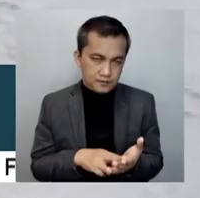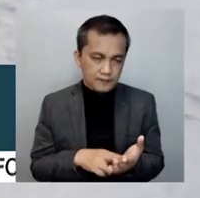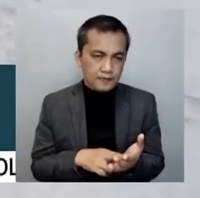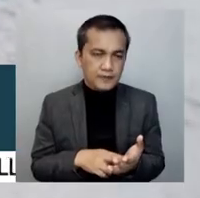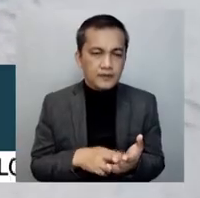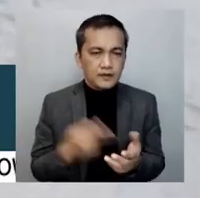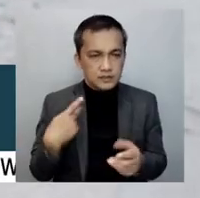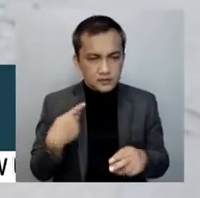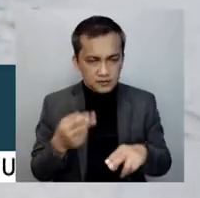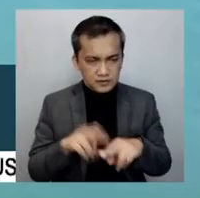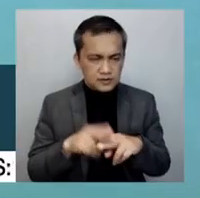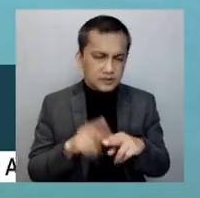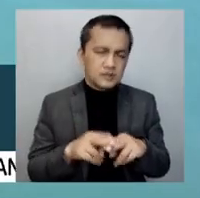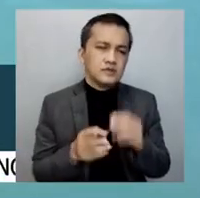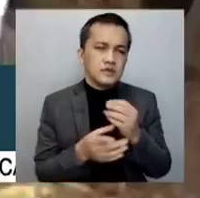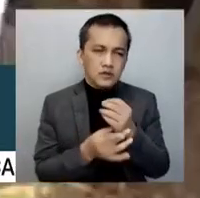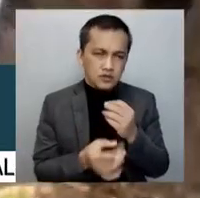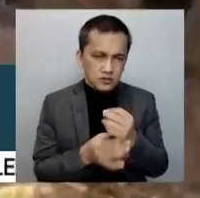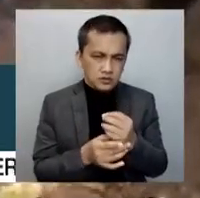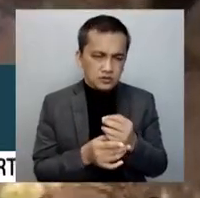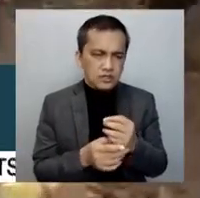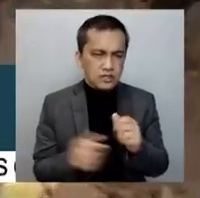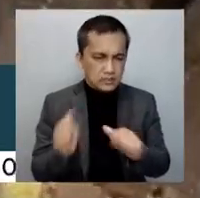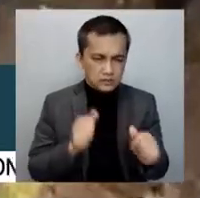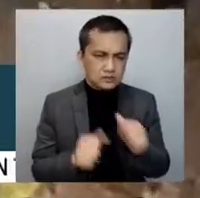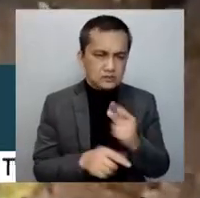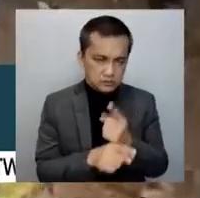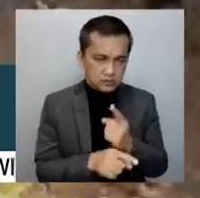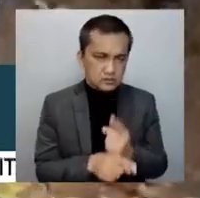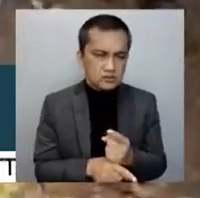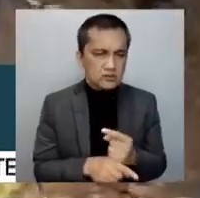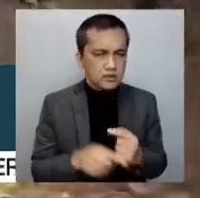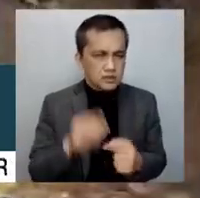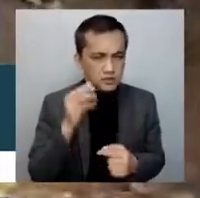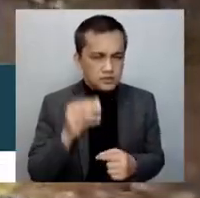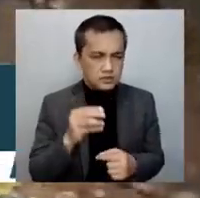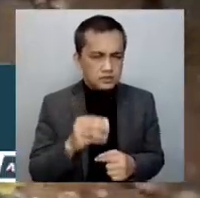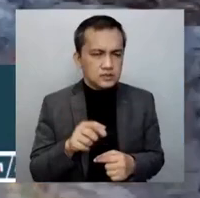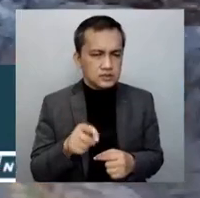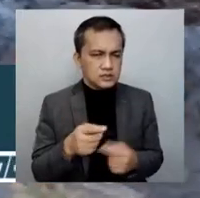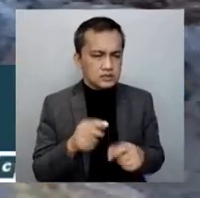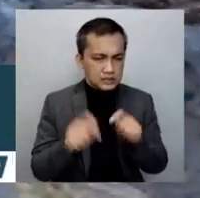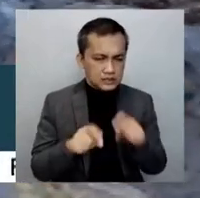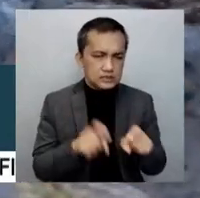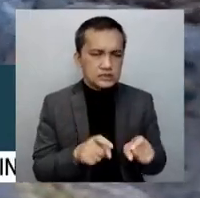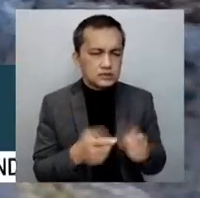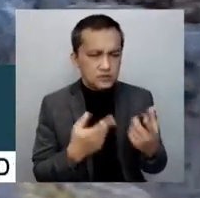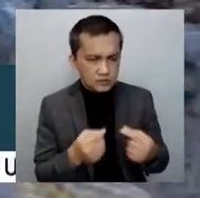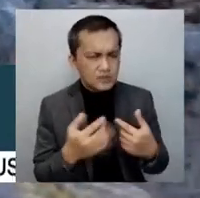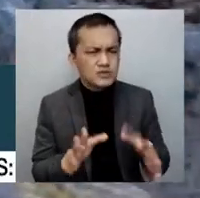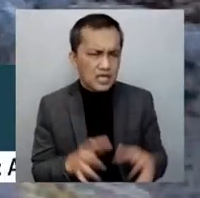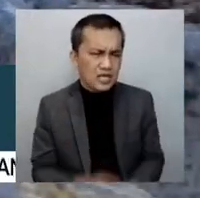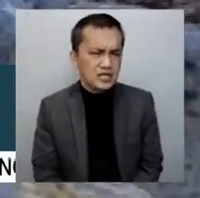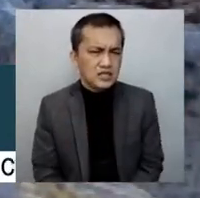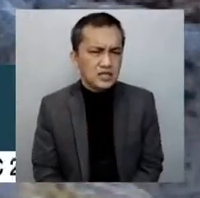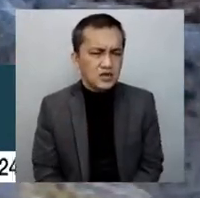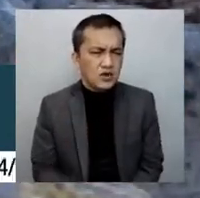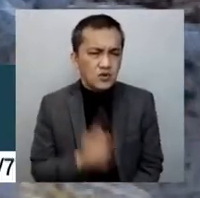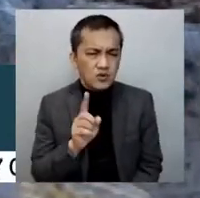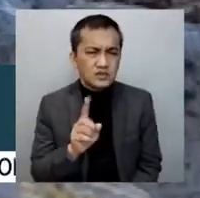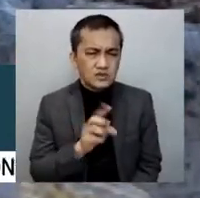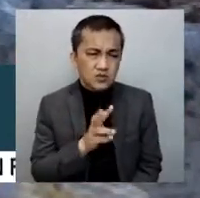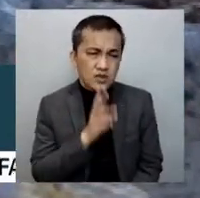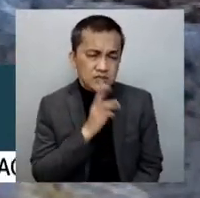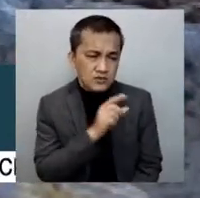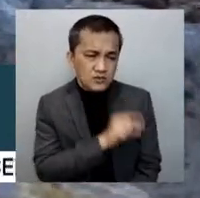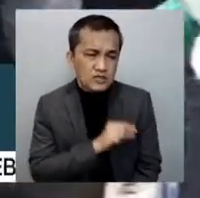increases in presence of oil, then we will act accordingly. Ma'am, there are tests conducted. Even before tested, the water quality in the area has